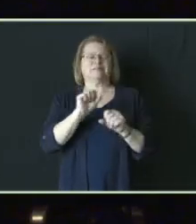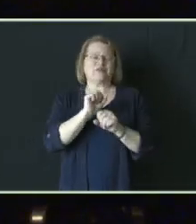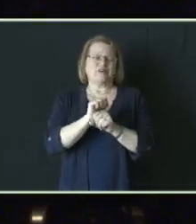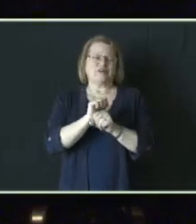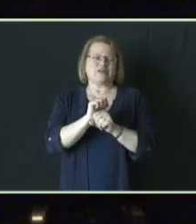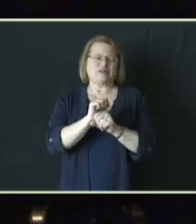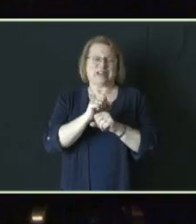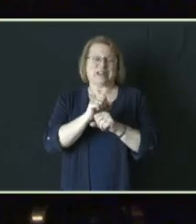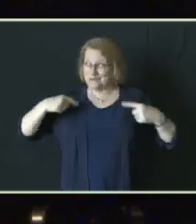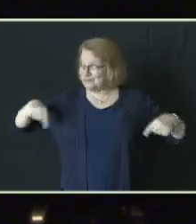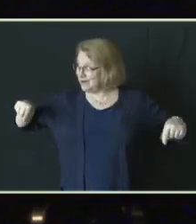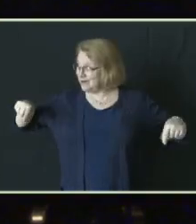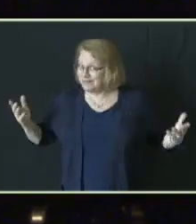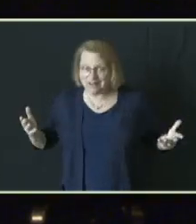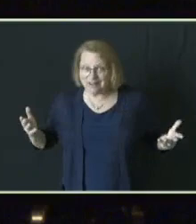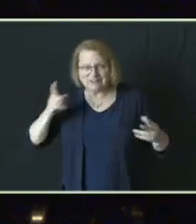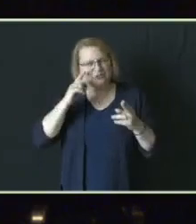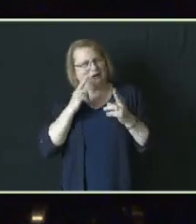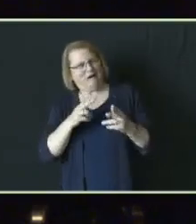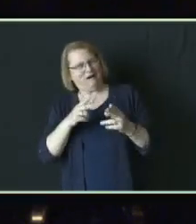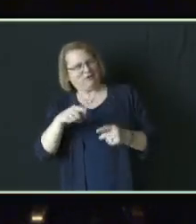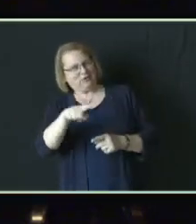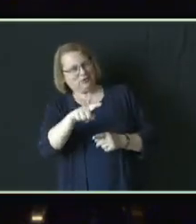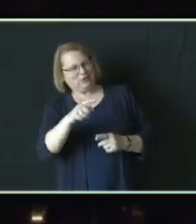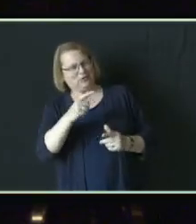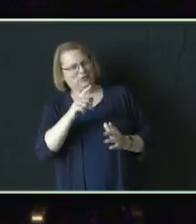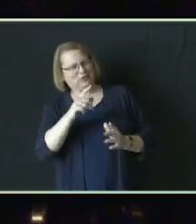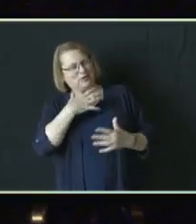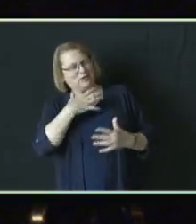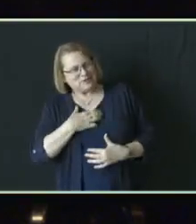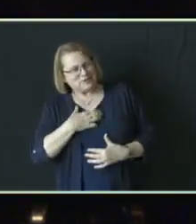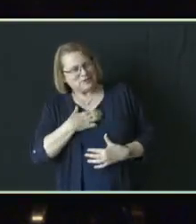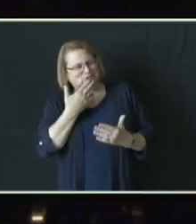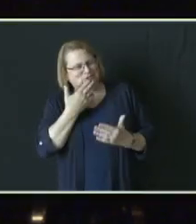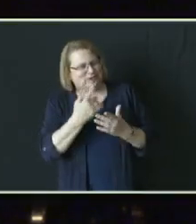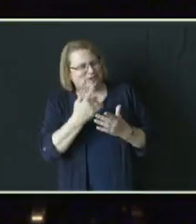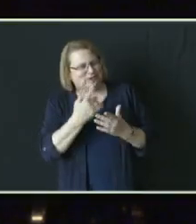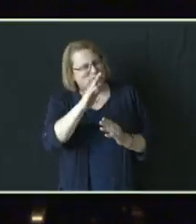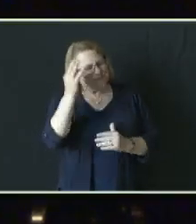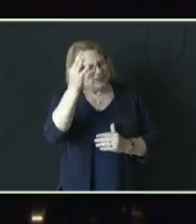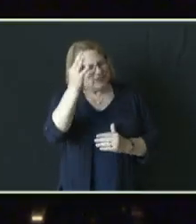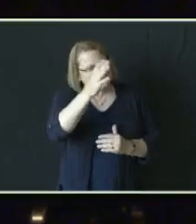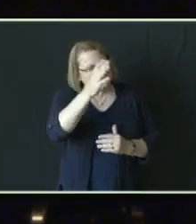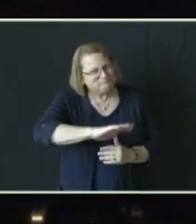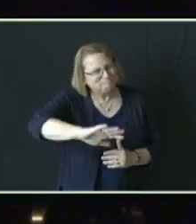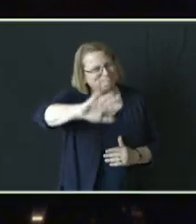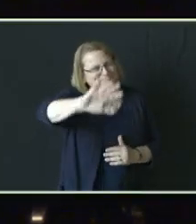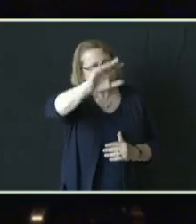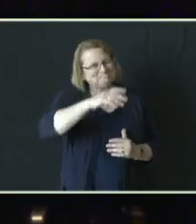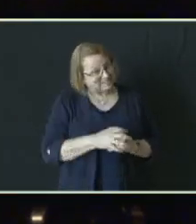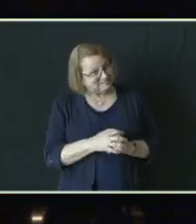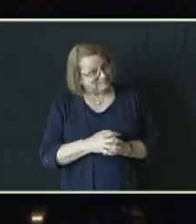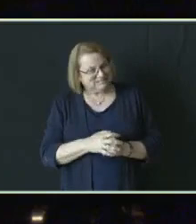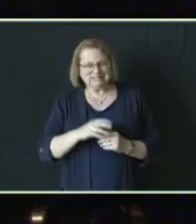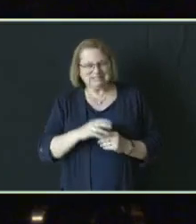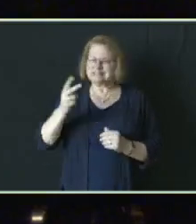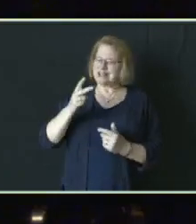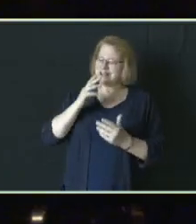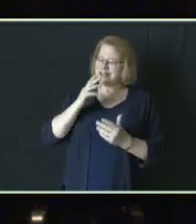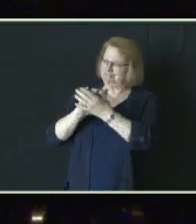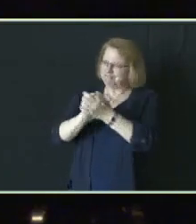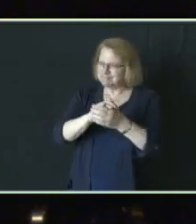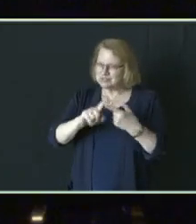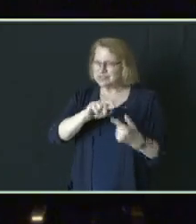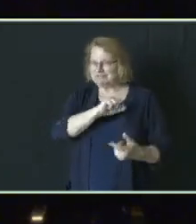here to honor you and wish you well on your life's journey. Second, congratulations to faculty, family, and